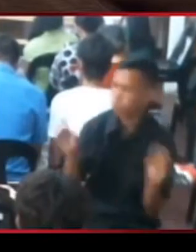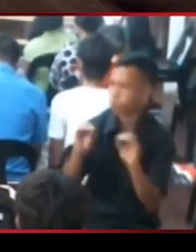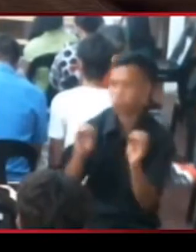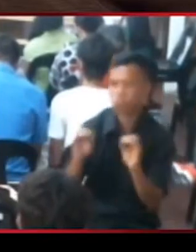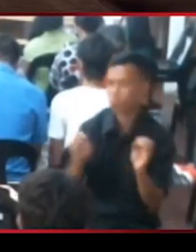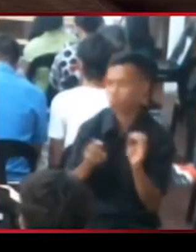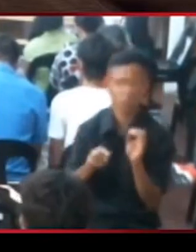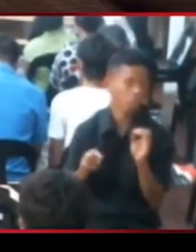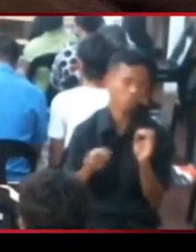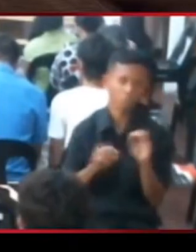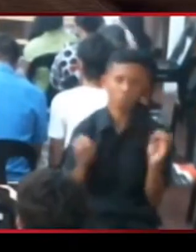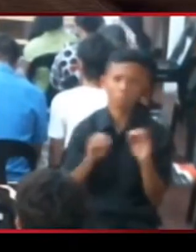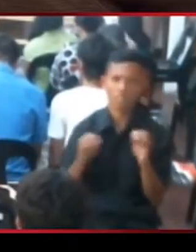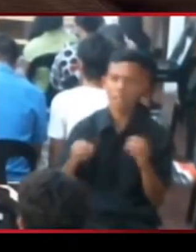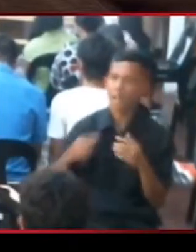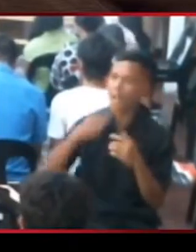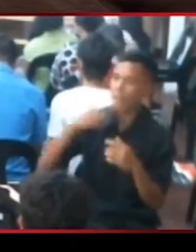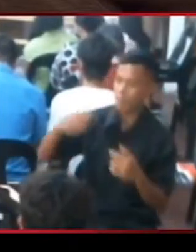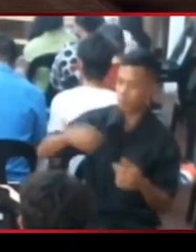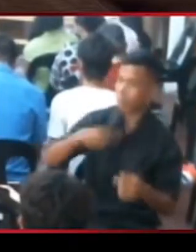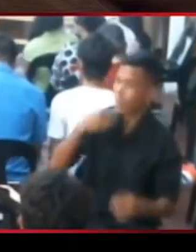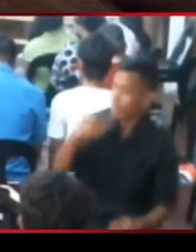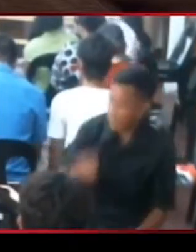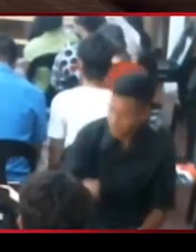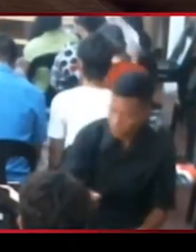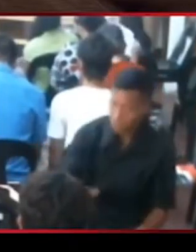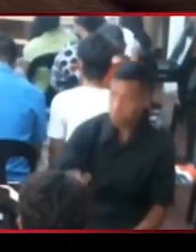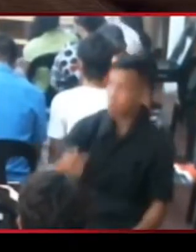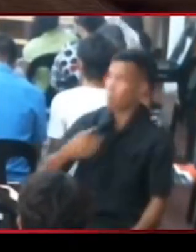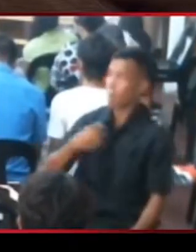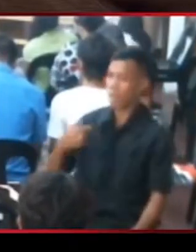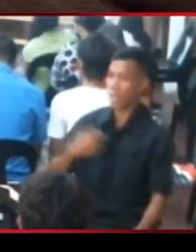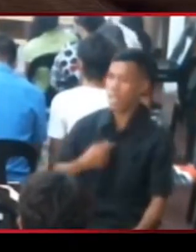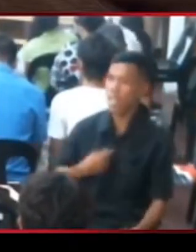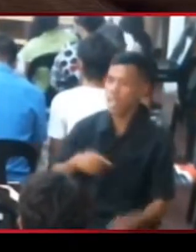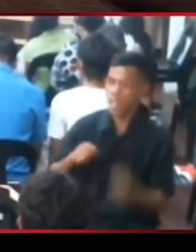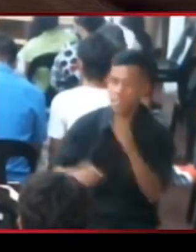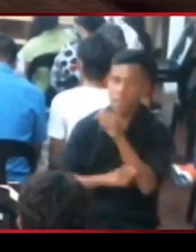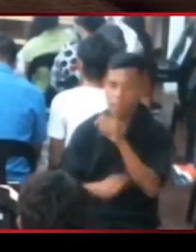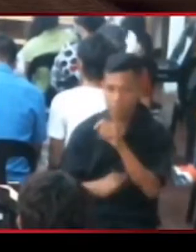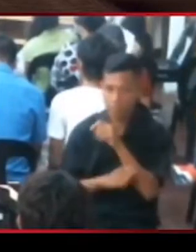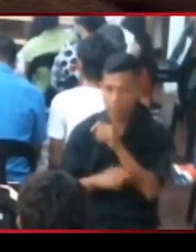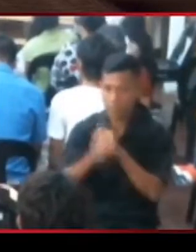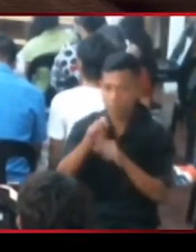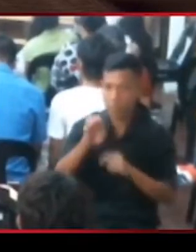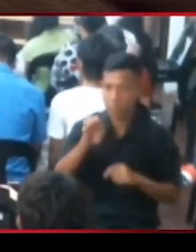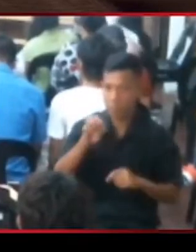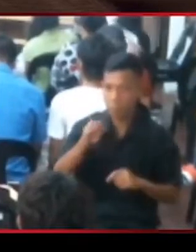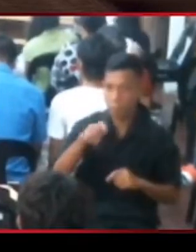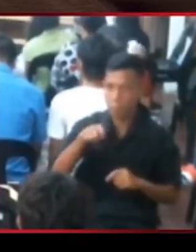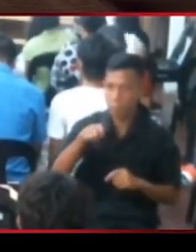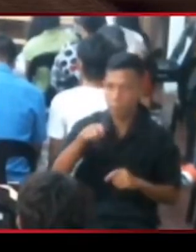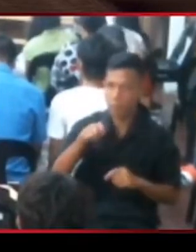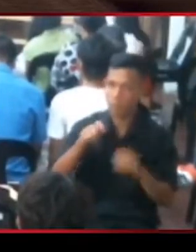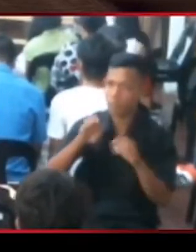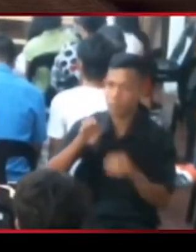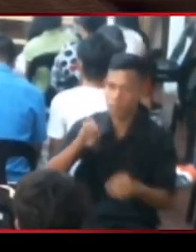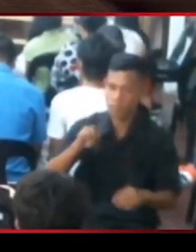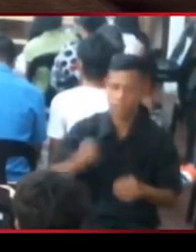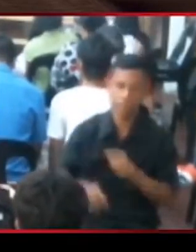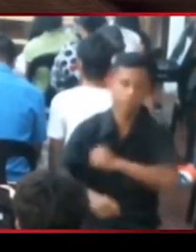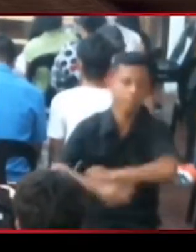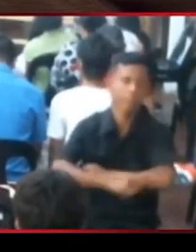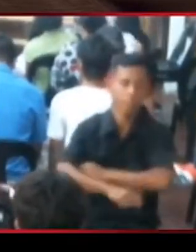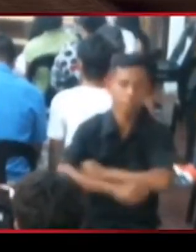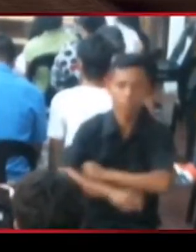I am tempted of God. For God cannot be tempted with evil,